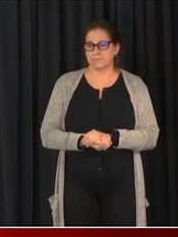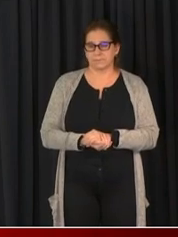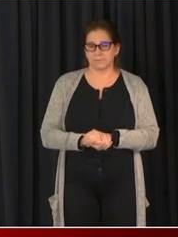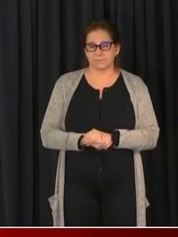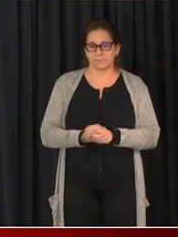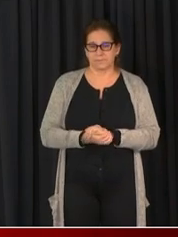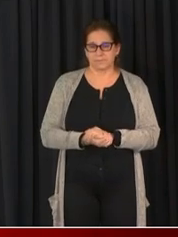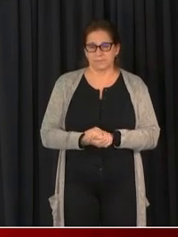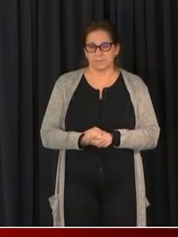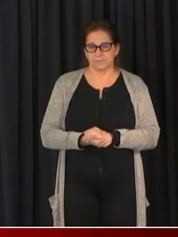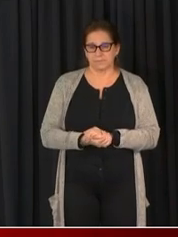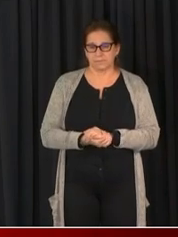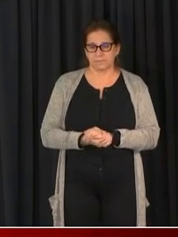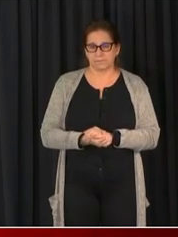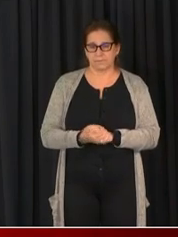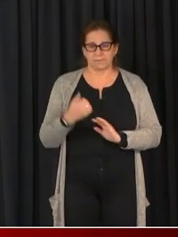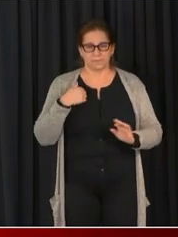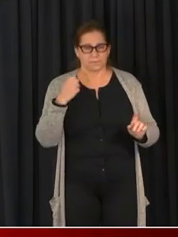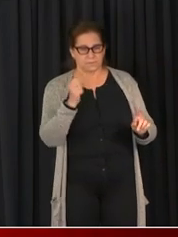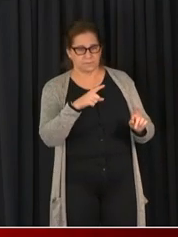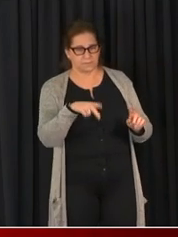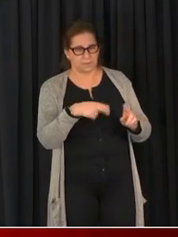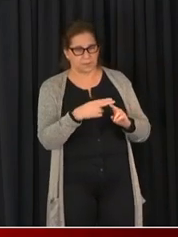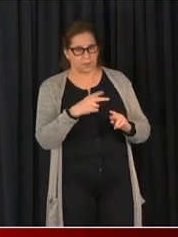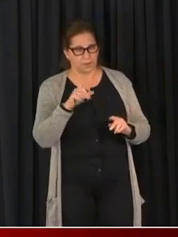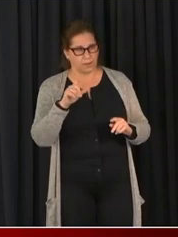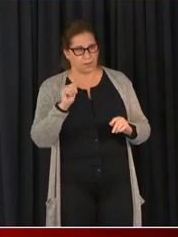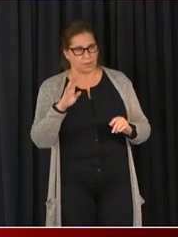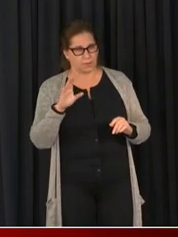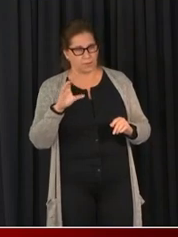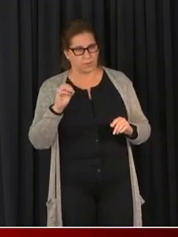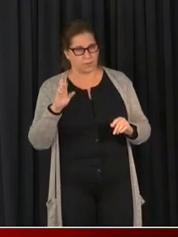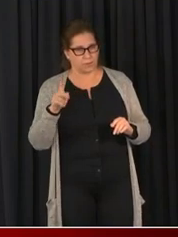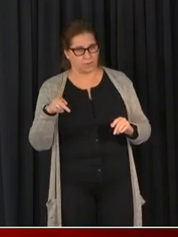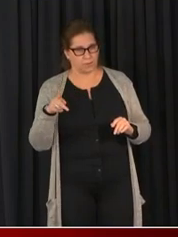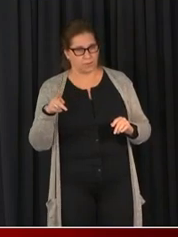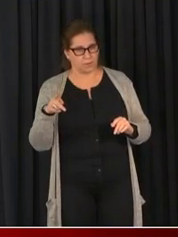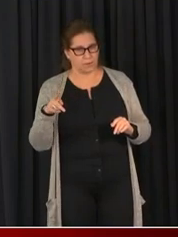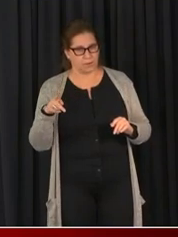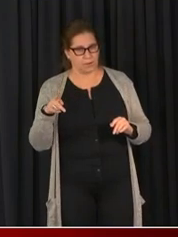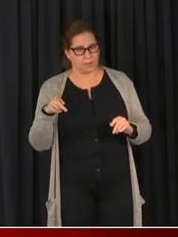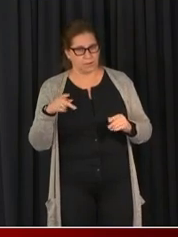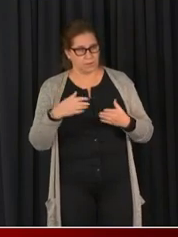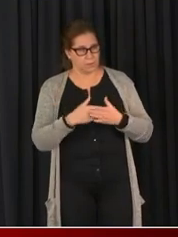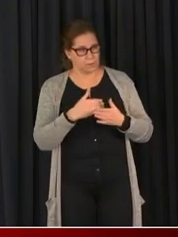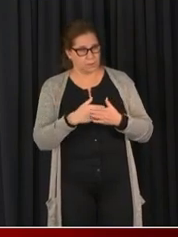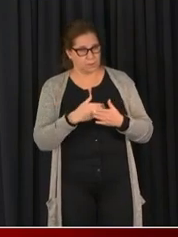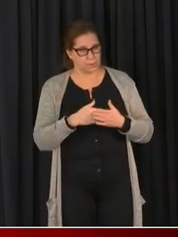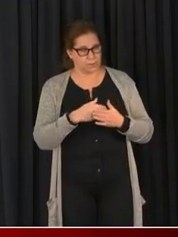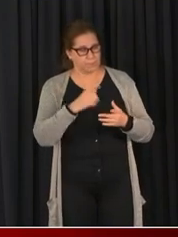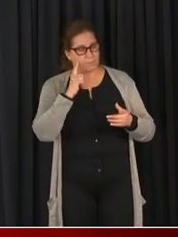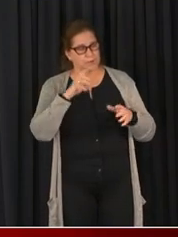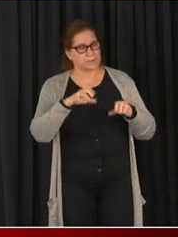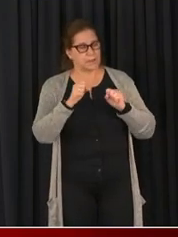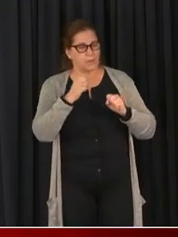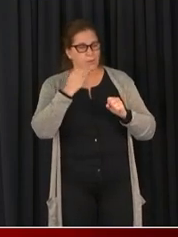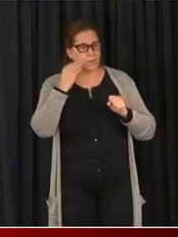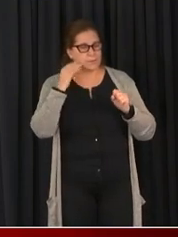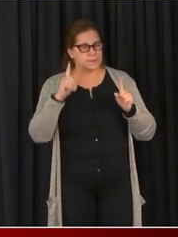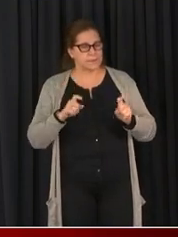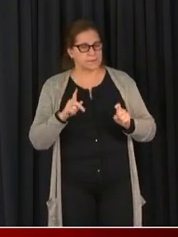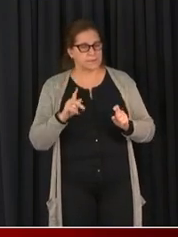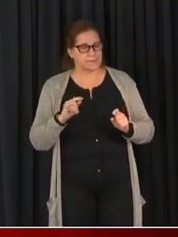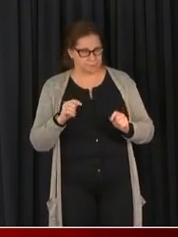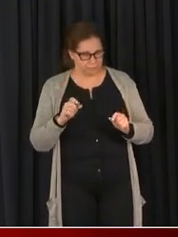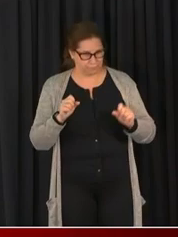you. Okay, Can I yes. ask about the LabCorp home testing? Yes. Is that something new that It is not- new, and I'm going to ask Dr. Nesbitt to Yeah. say a